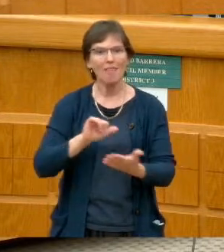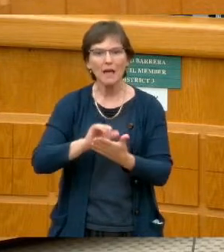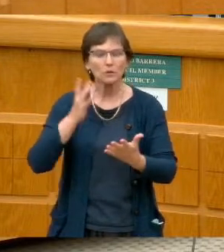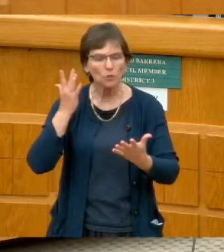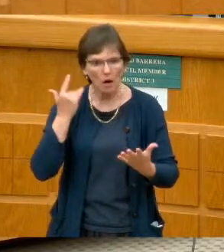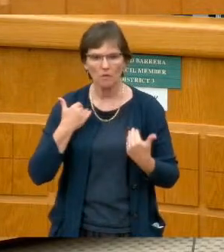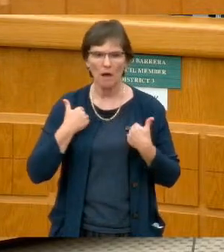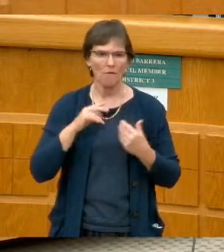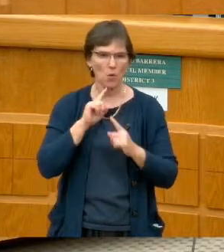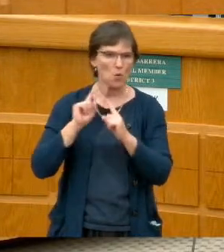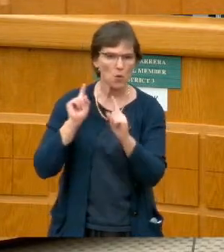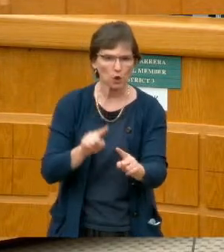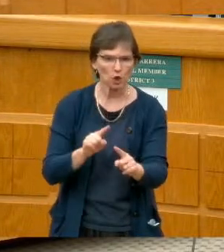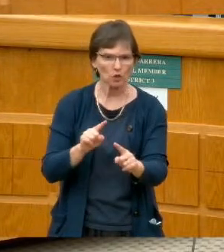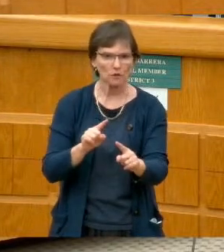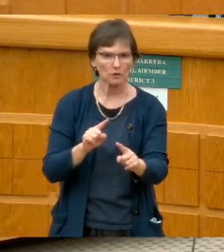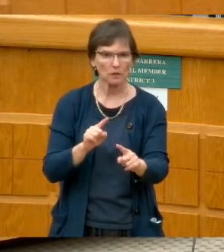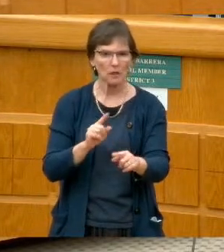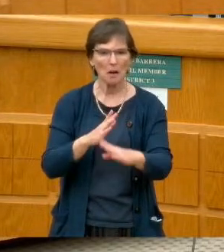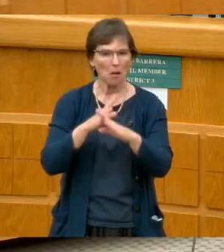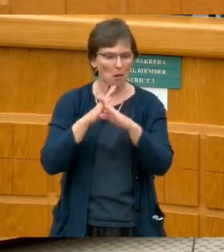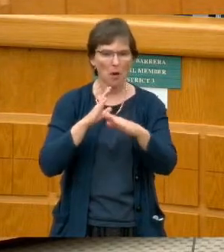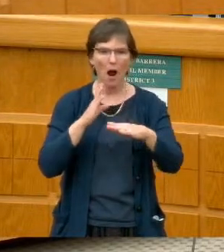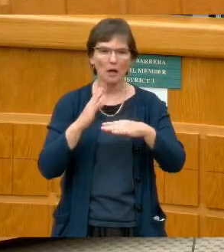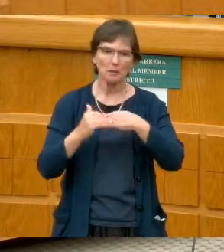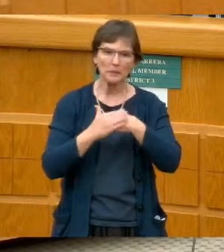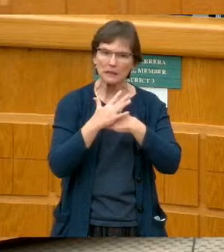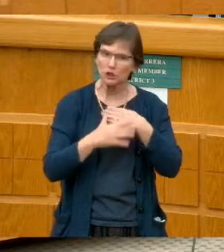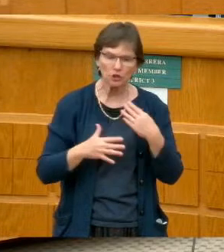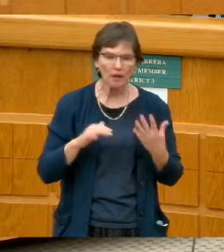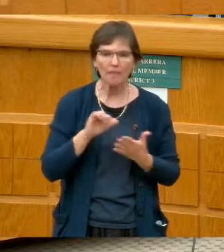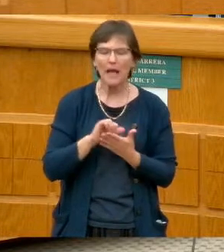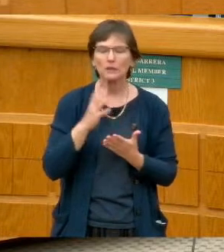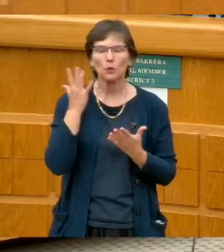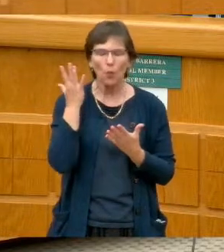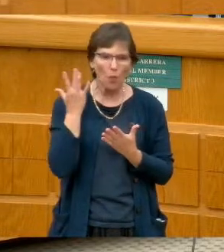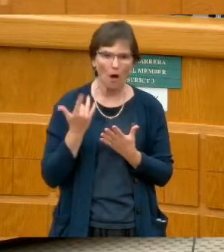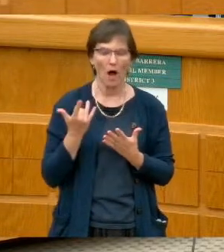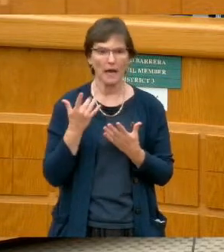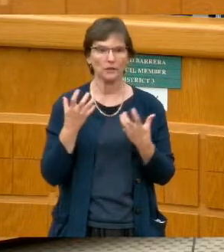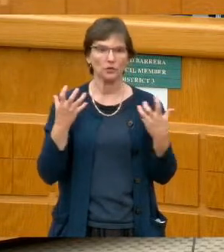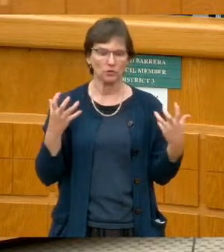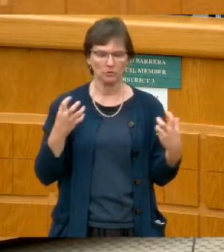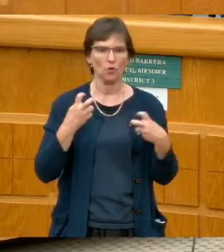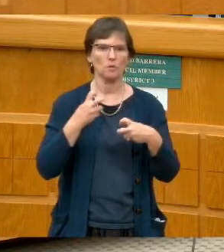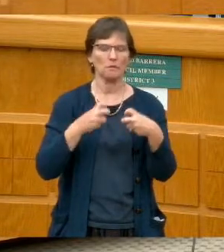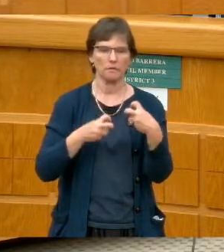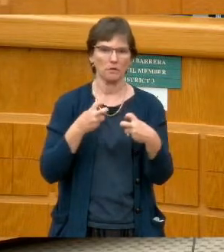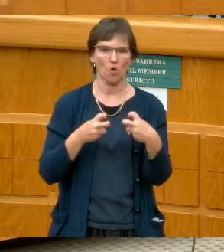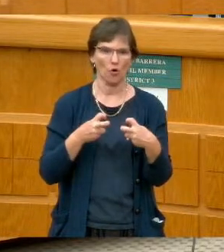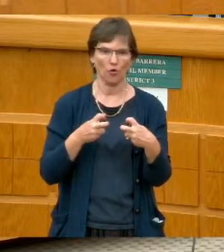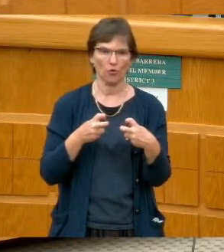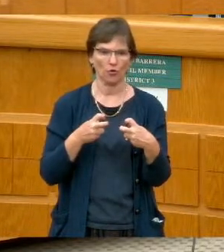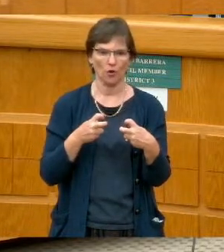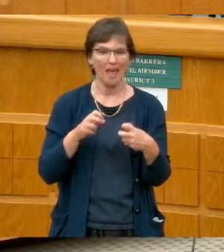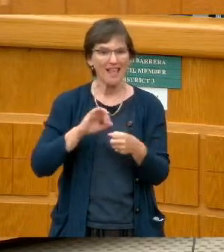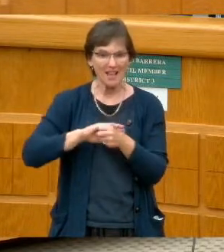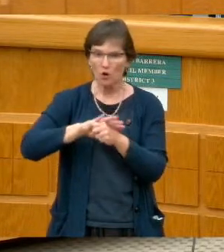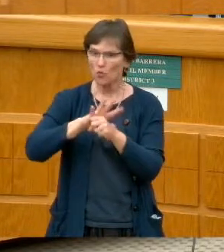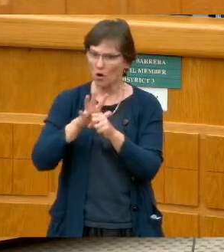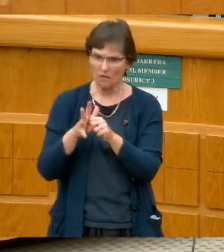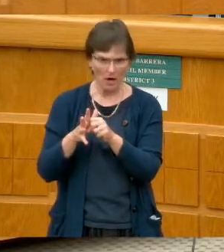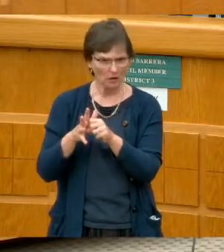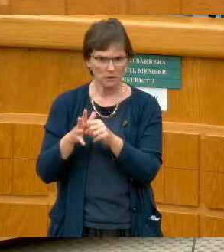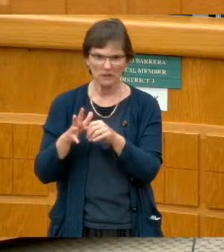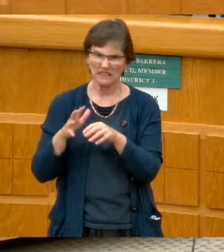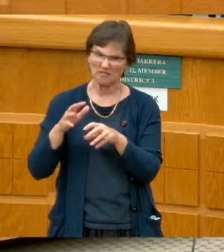doing. That's why those orders exist. That's why it's so difficult, because this